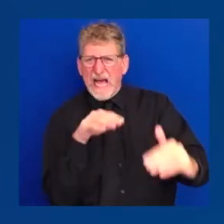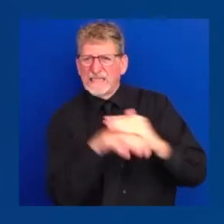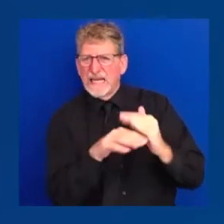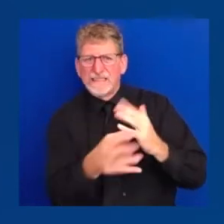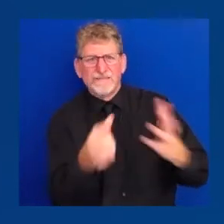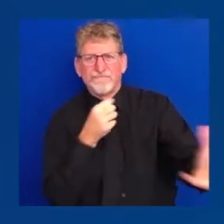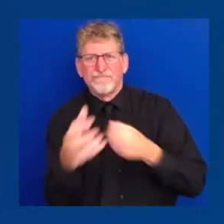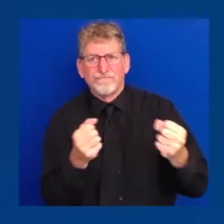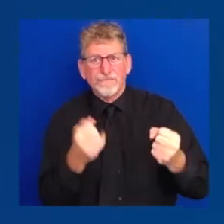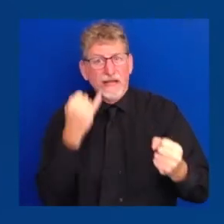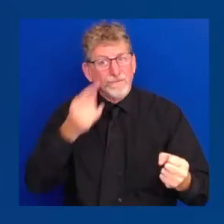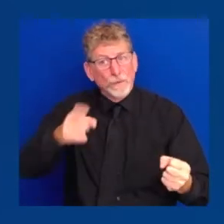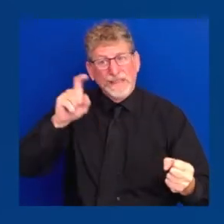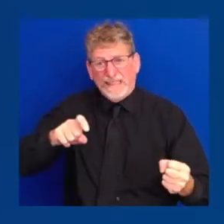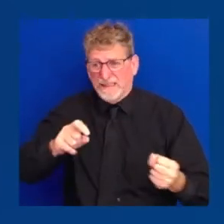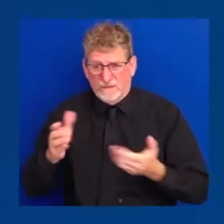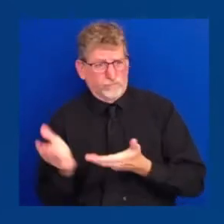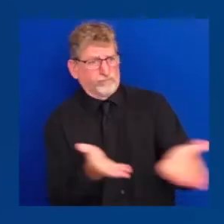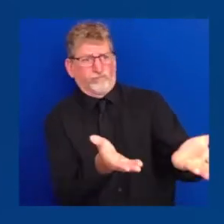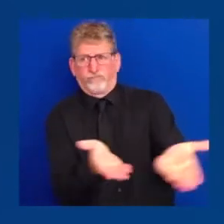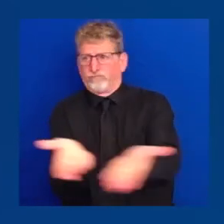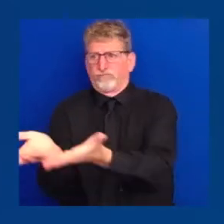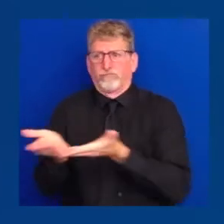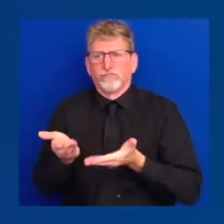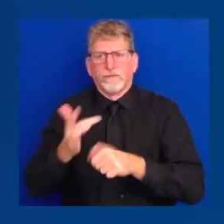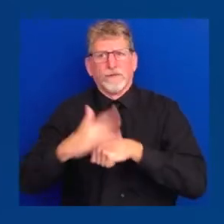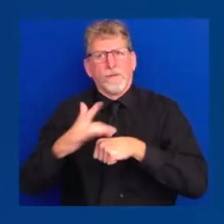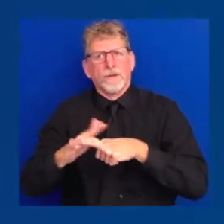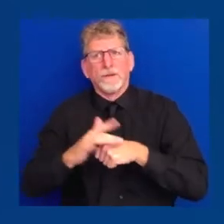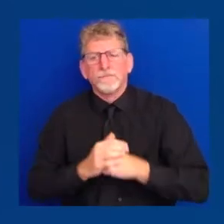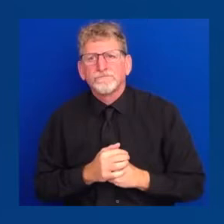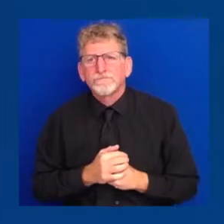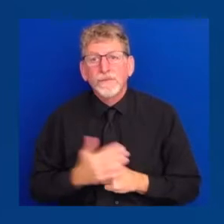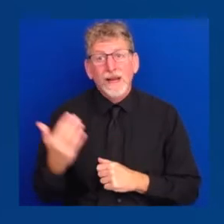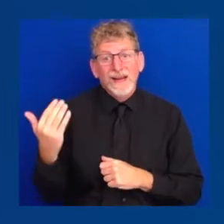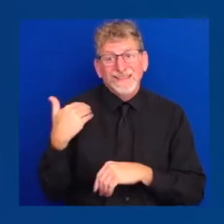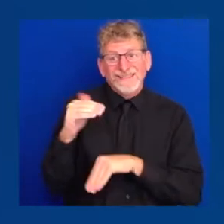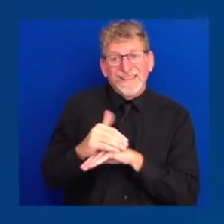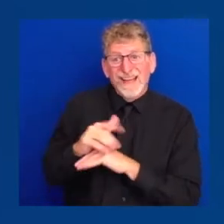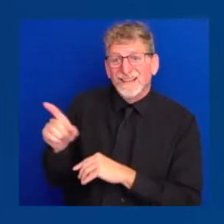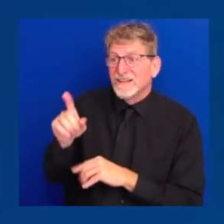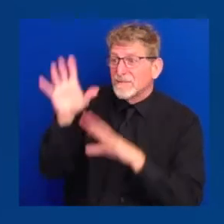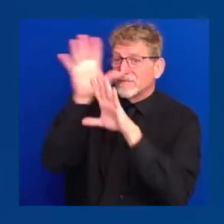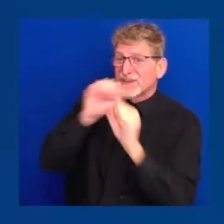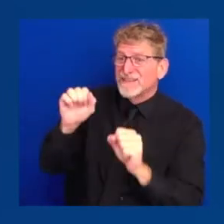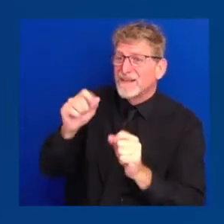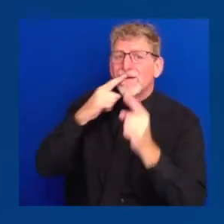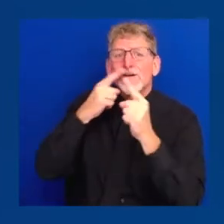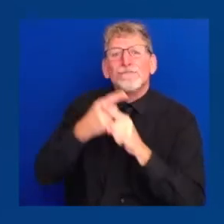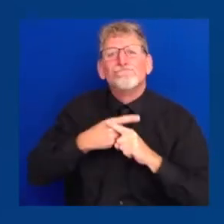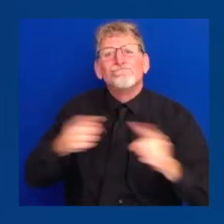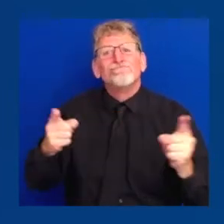As the President announced last night, if you've already gotten your free test from